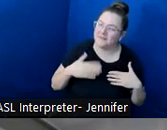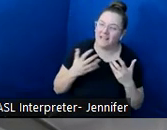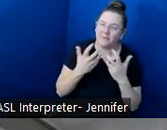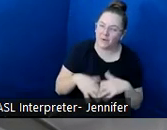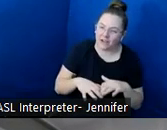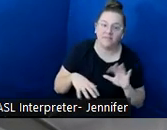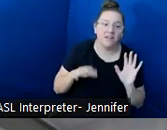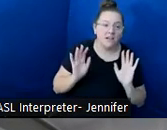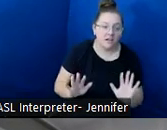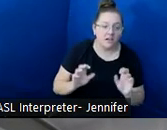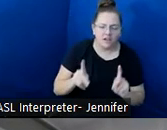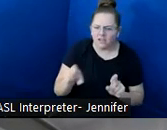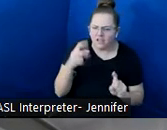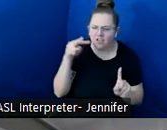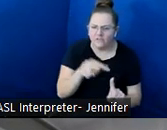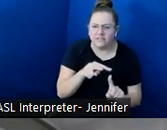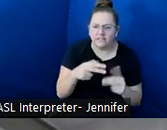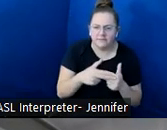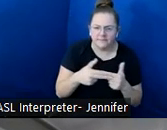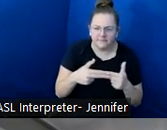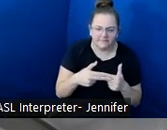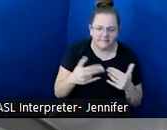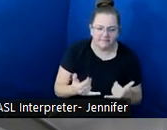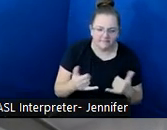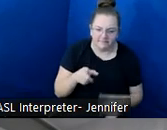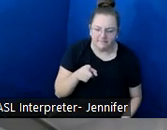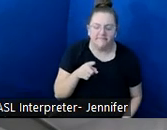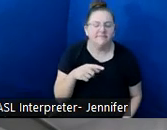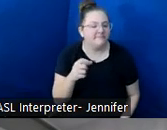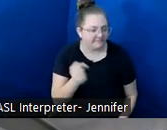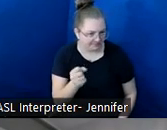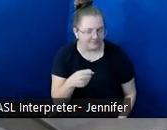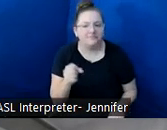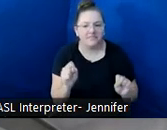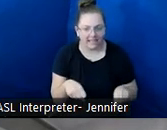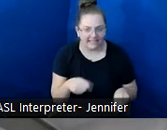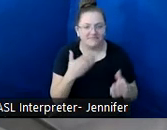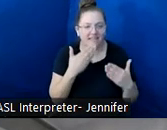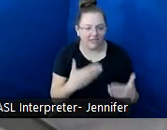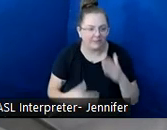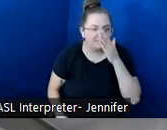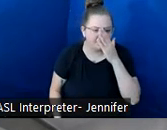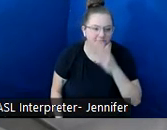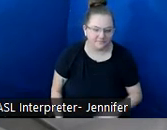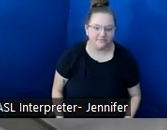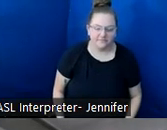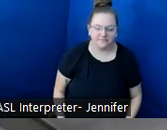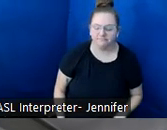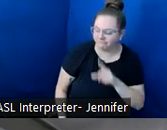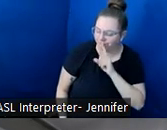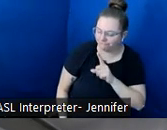And can you see the slideshow here? Yes, I can. Thank you. Yeah, of